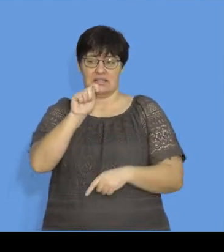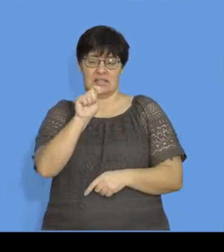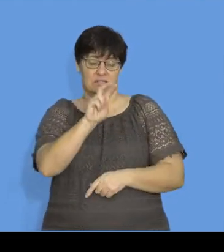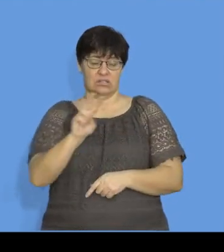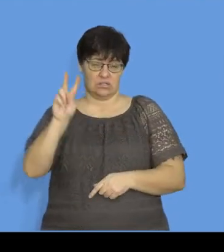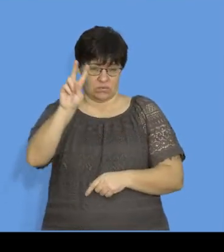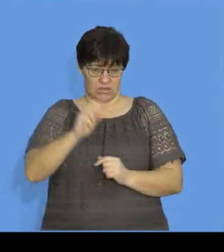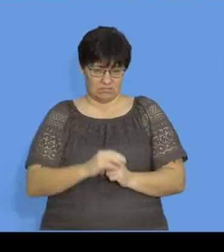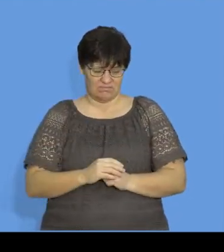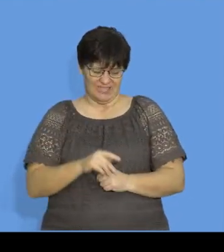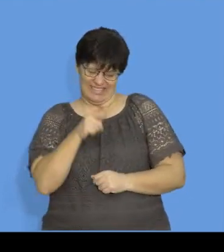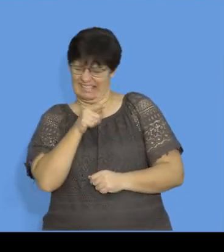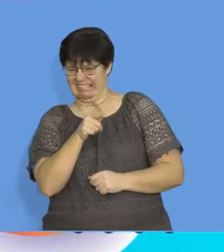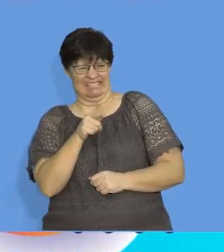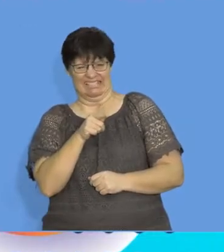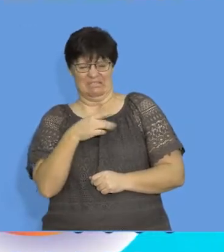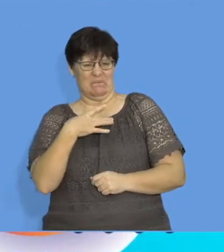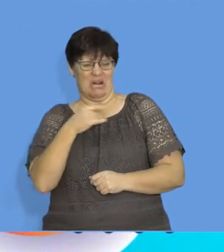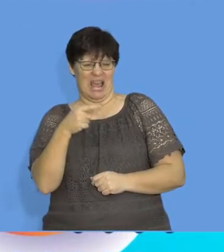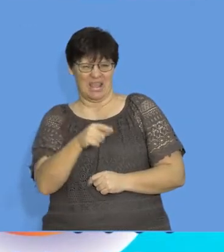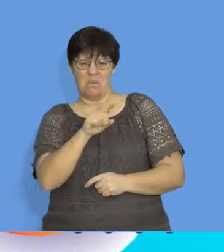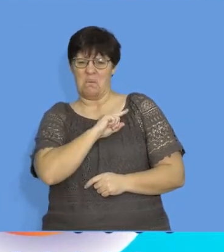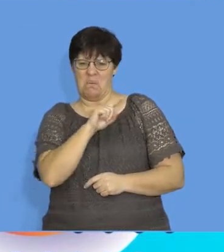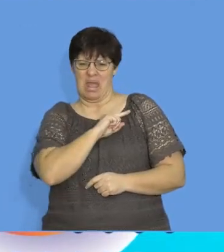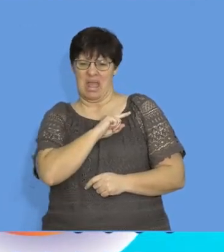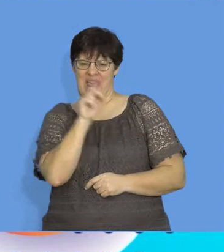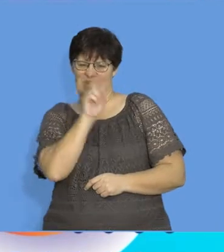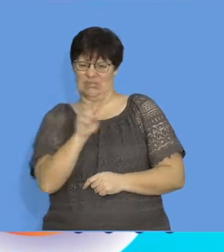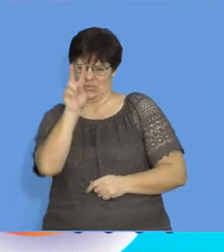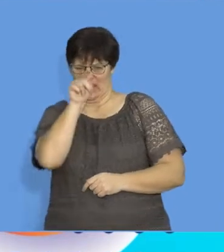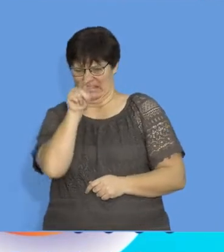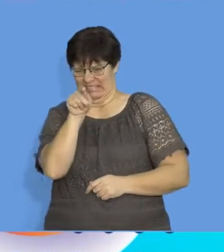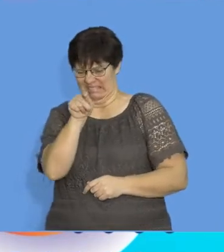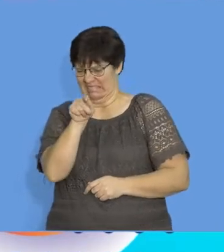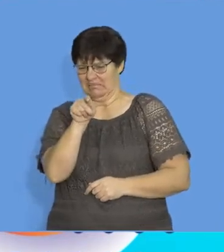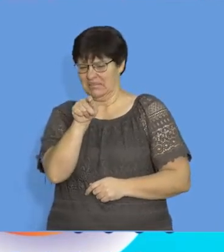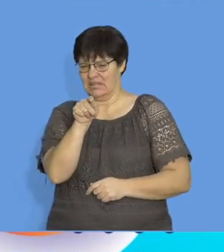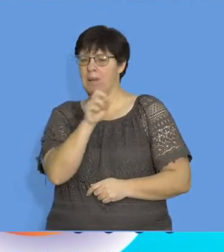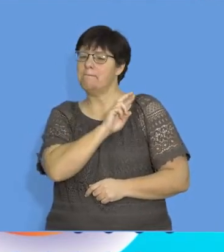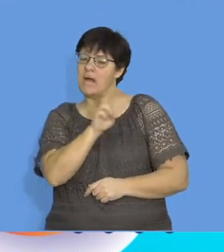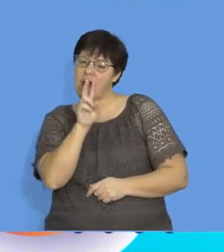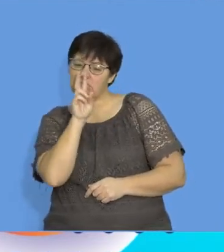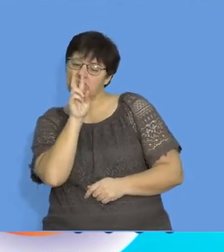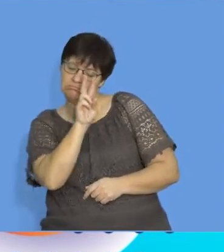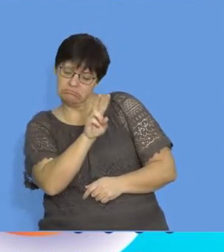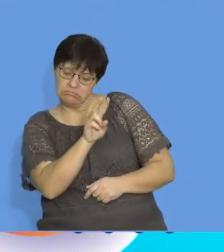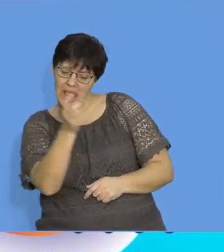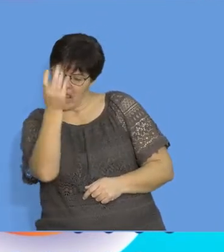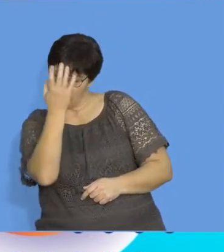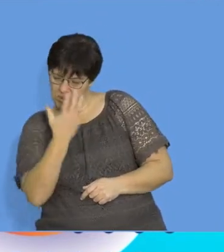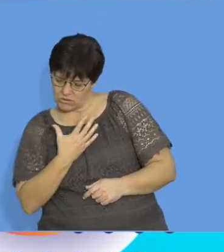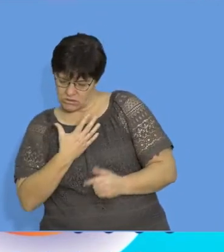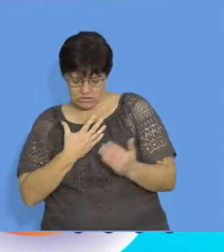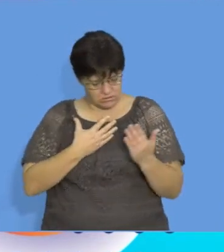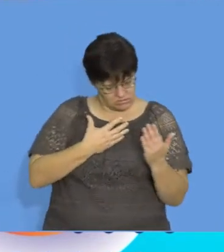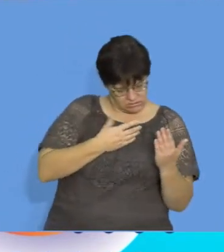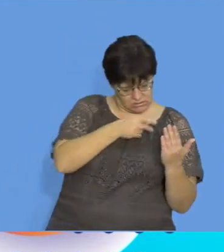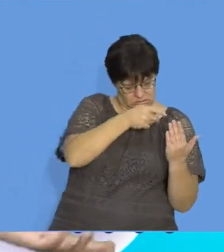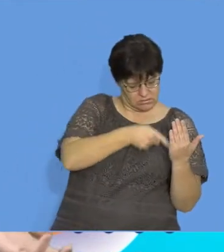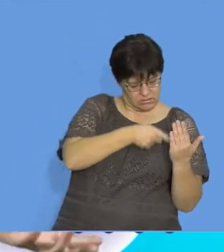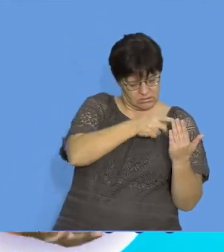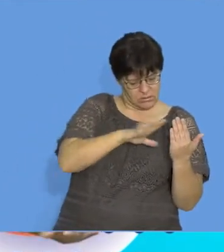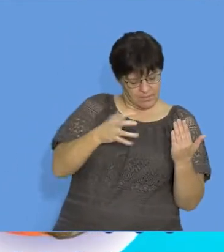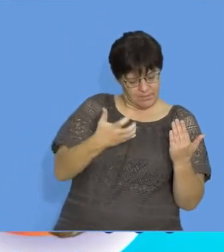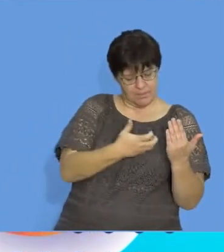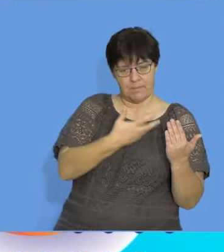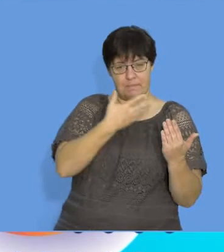like using that equation because of the square, but you know what? Look at the information you're given and then